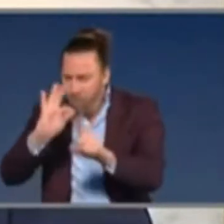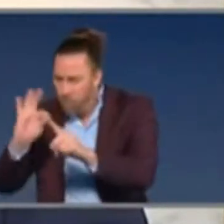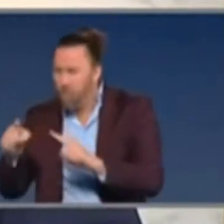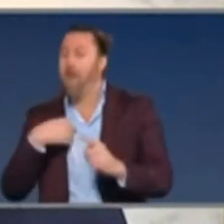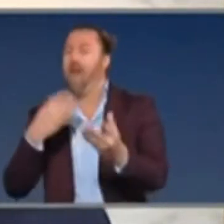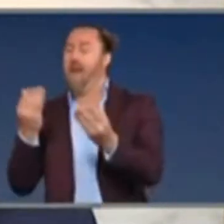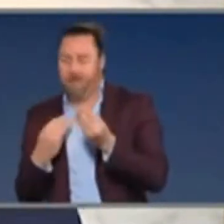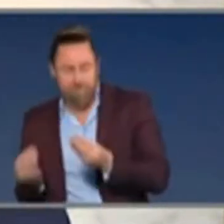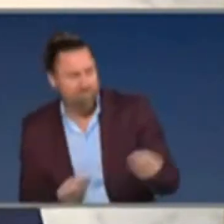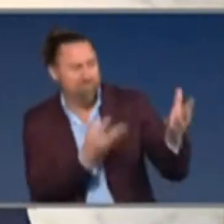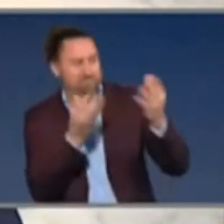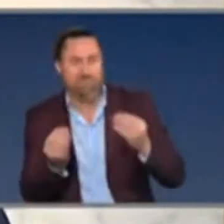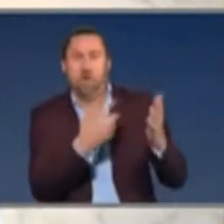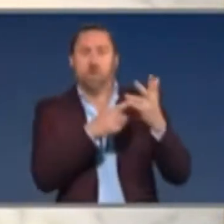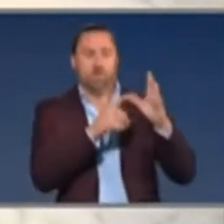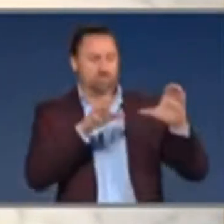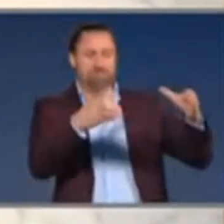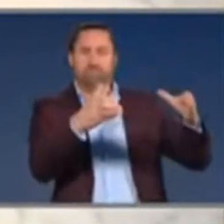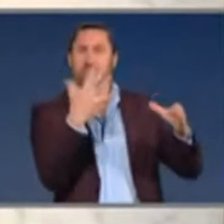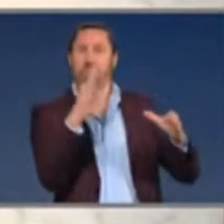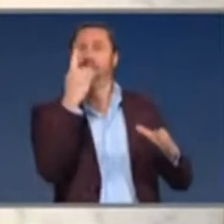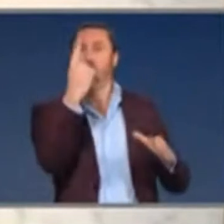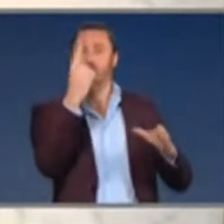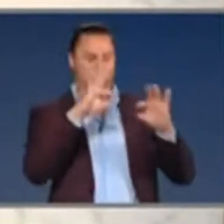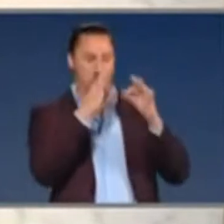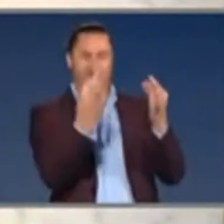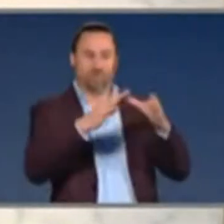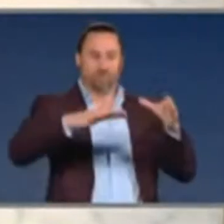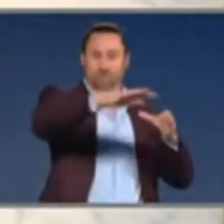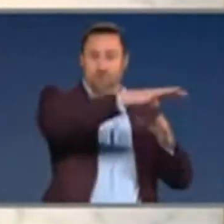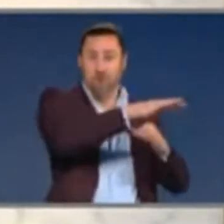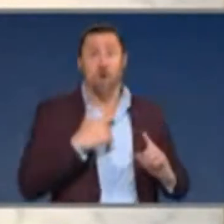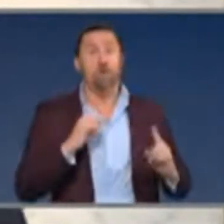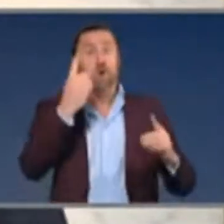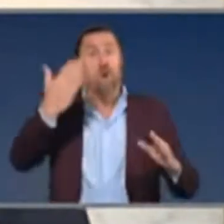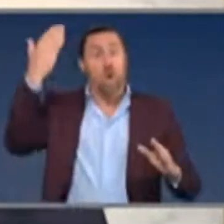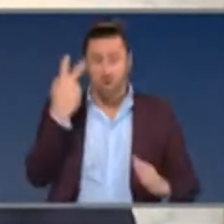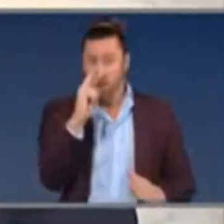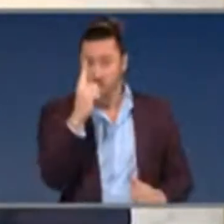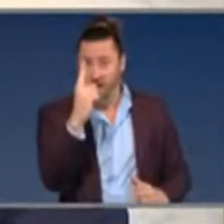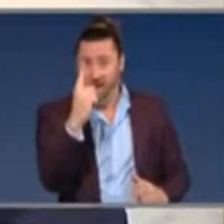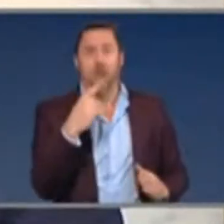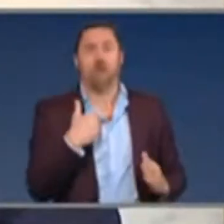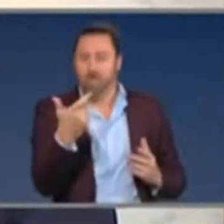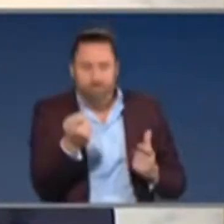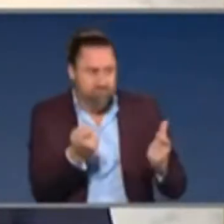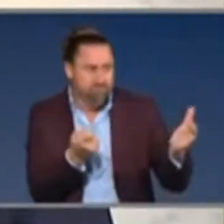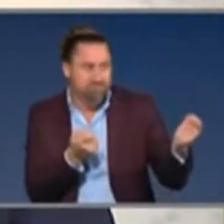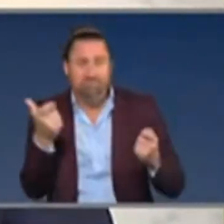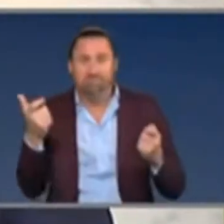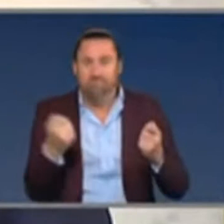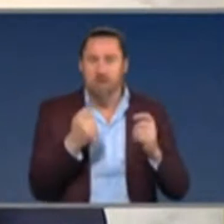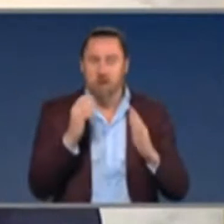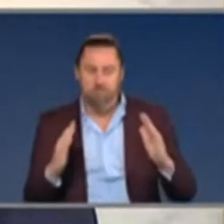incredible privilege working with Pat and the 51 peak organisations. When we first started, it was 21, and then it grew.